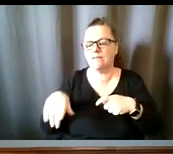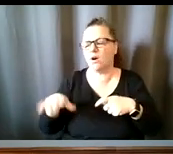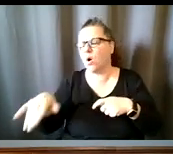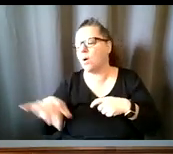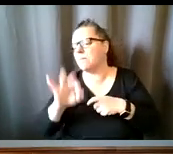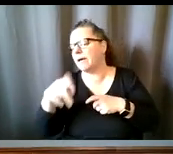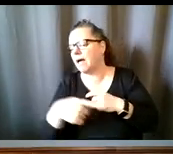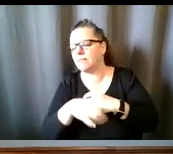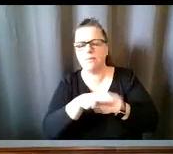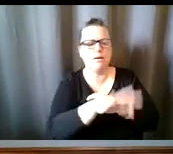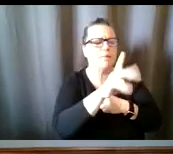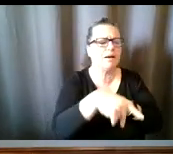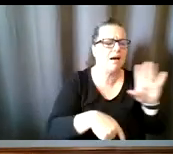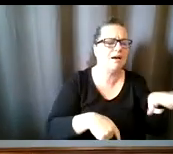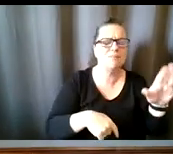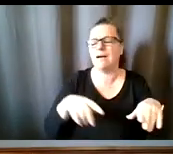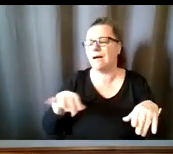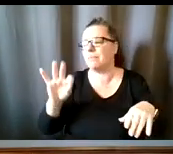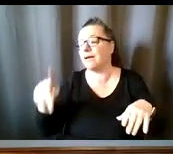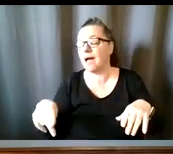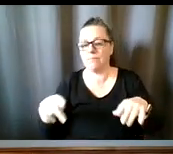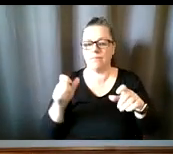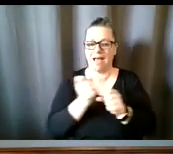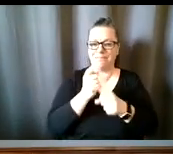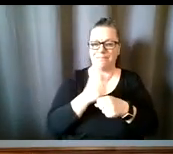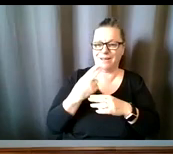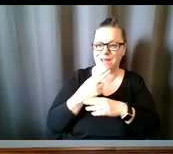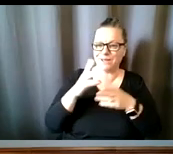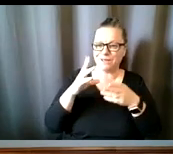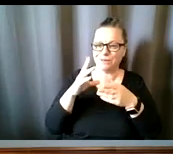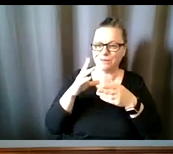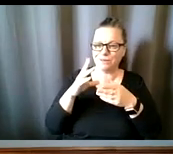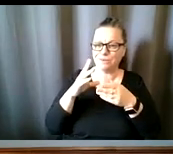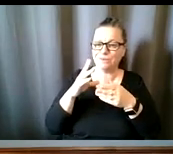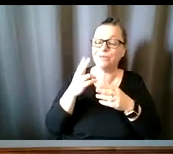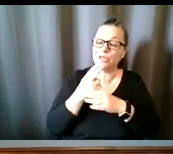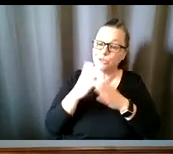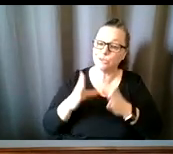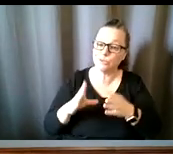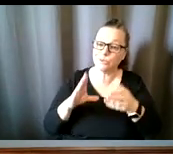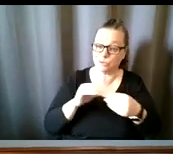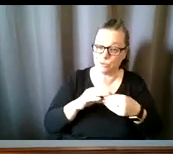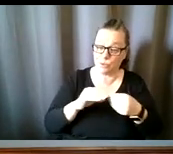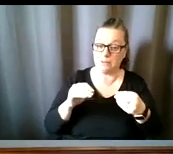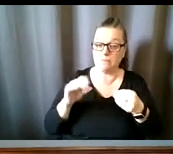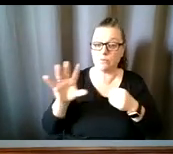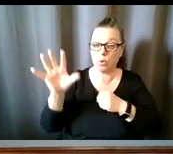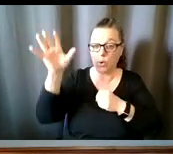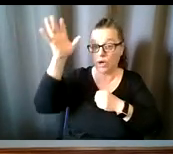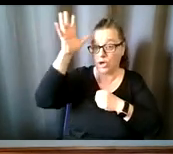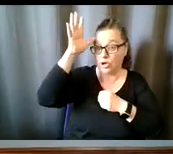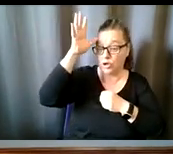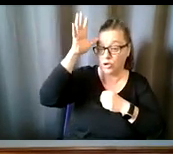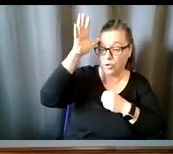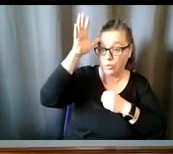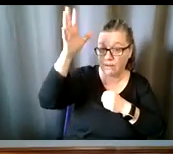would have bugged both me and my kids. Instead, what I did is I created a user story. I said, as your grandfather, I want to enjoy my